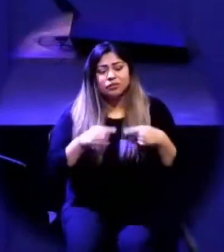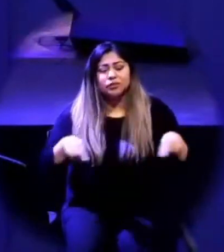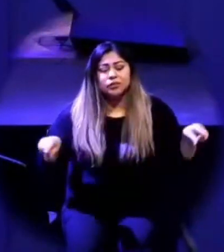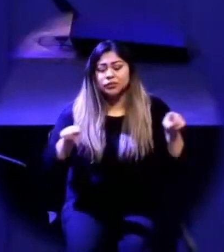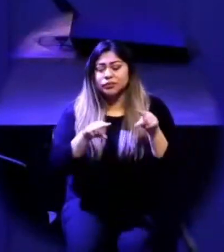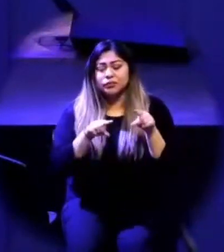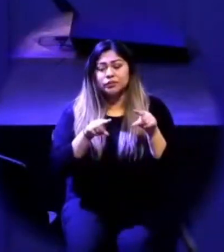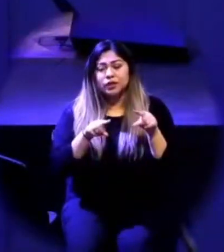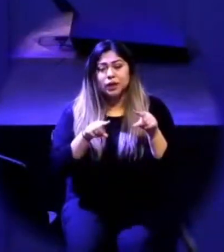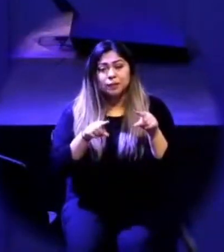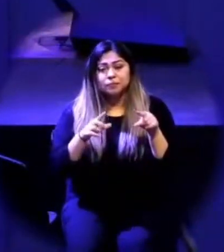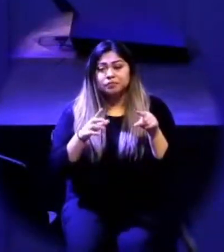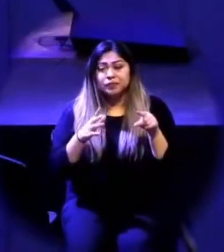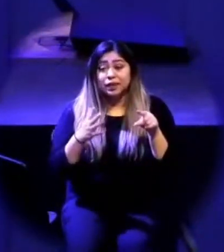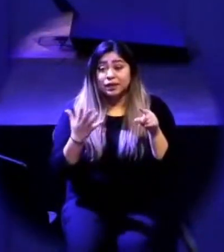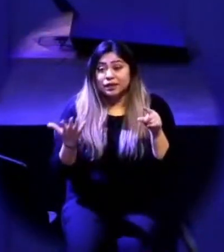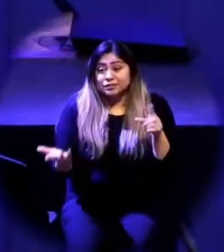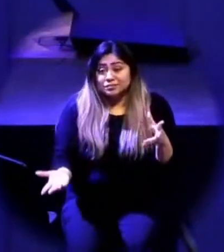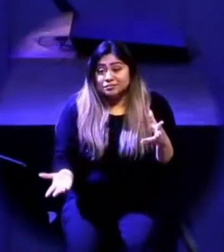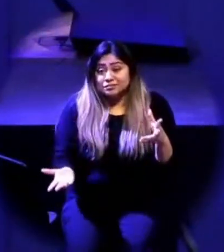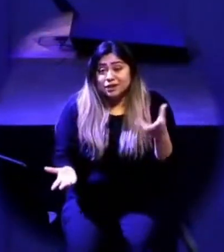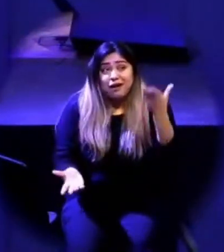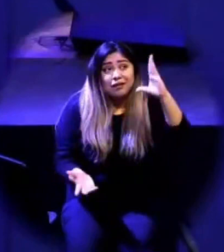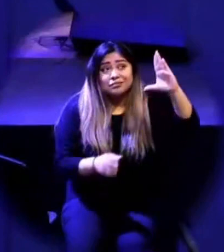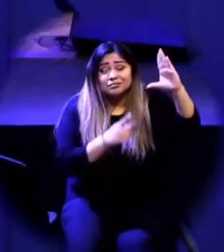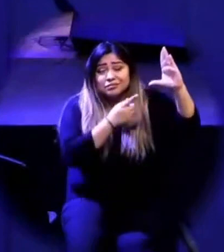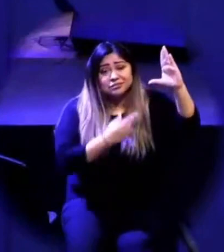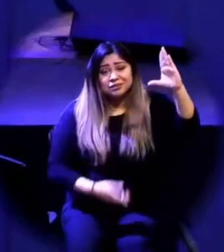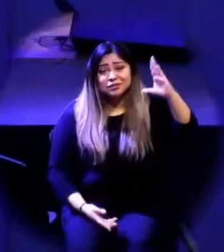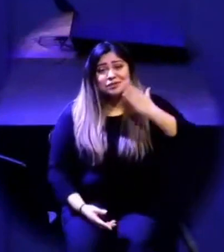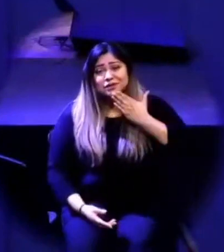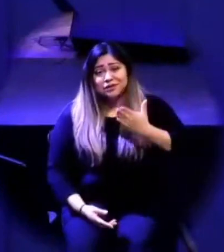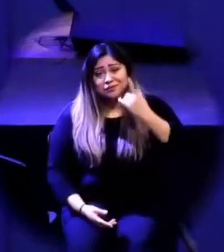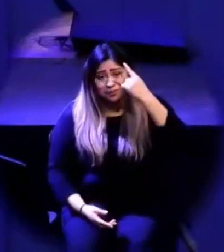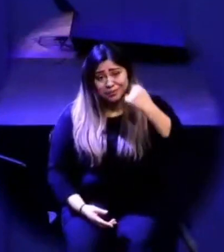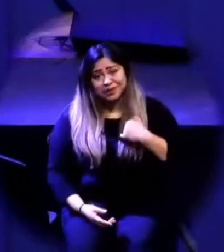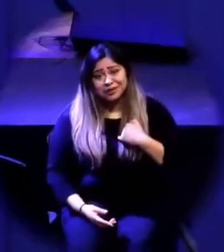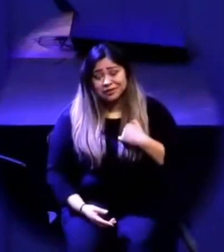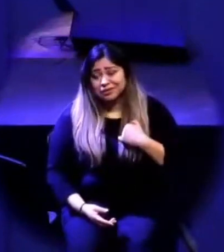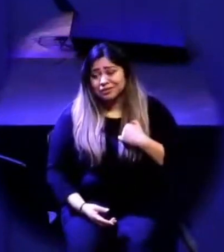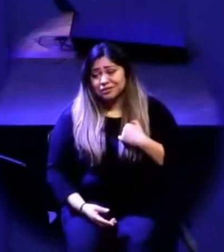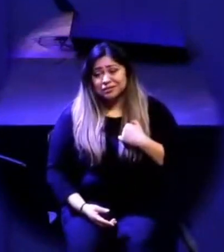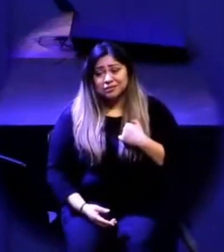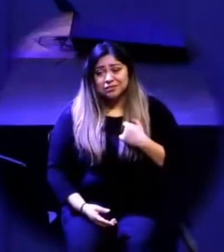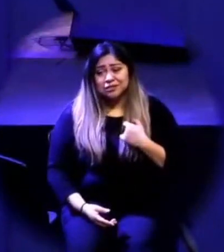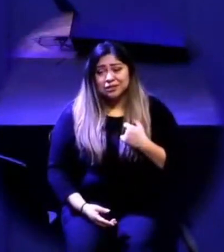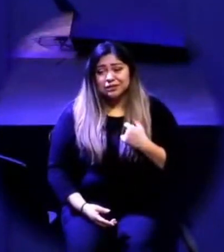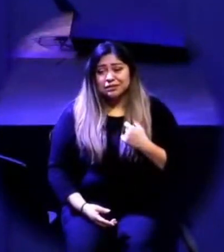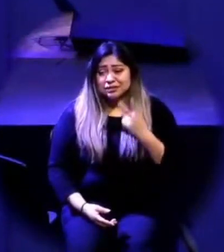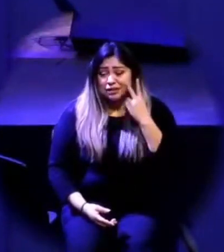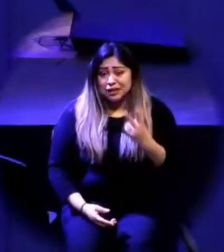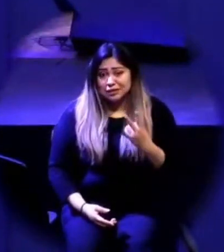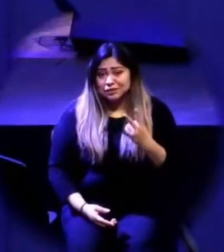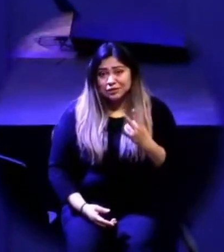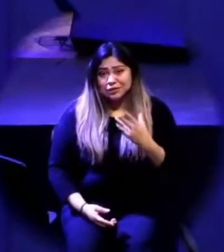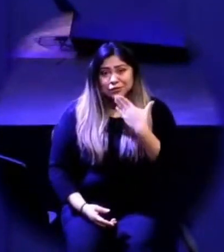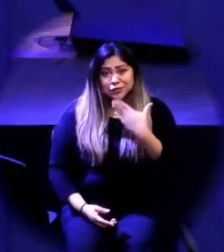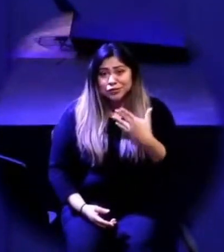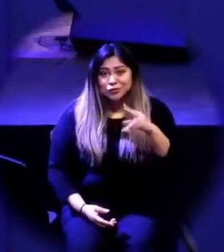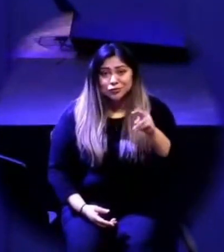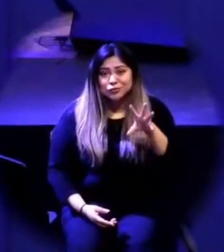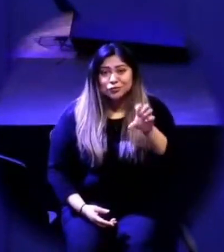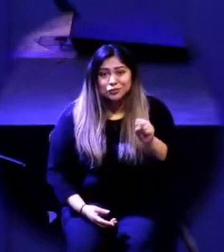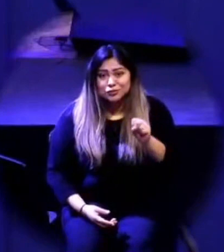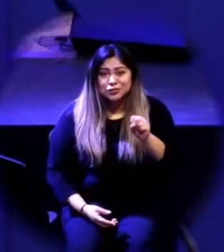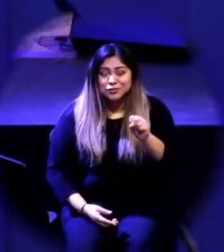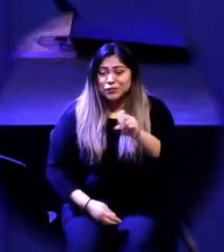has been good for me to hear once again the good news of the gospel of Jesus Christ, that we are